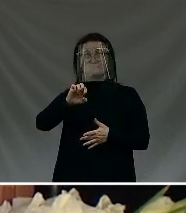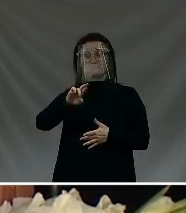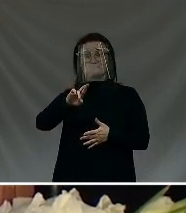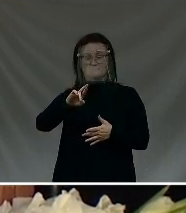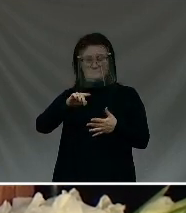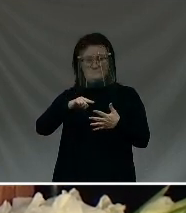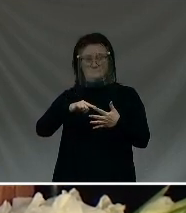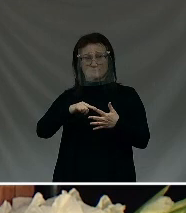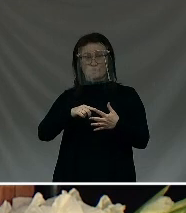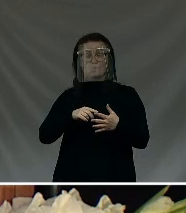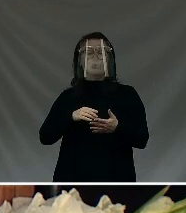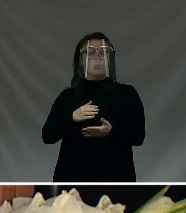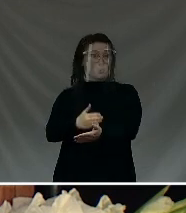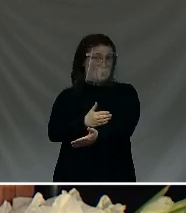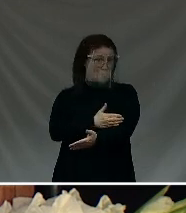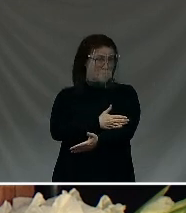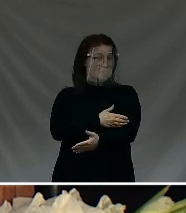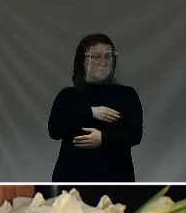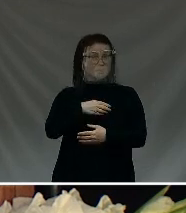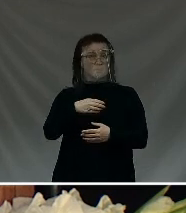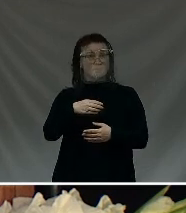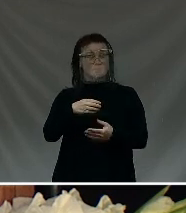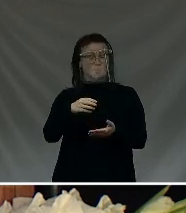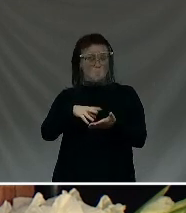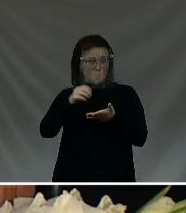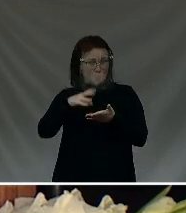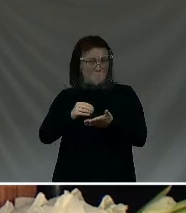Learning Improvement Officer Martin Boonstra,